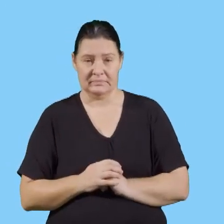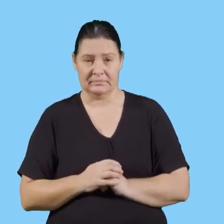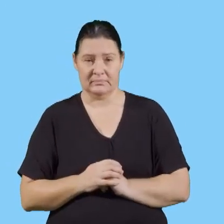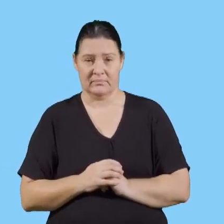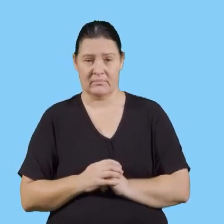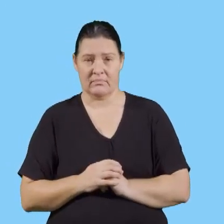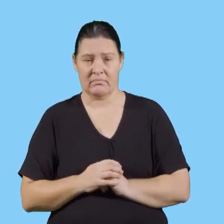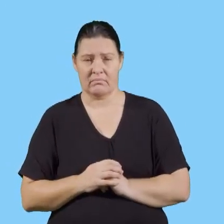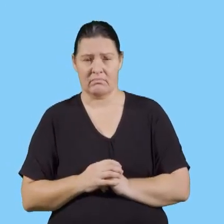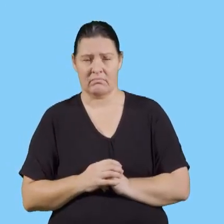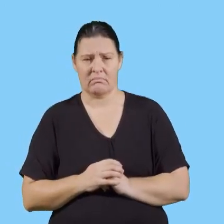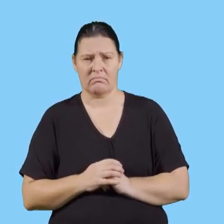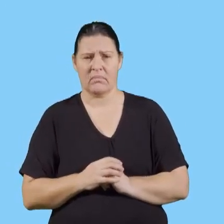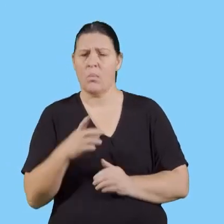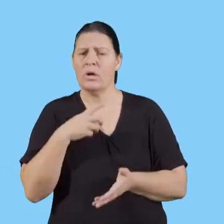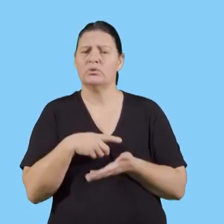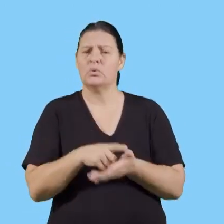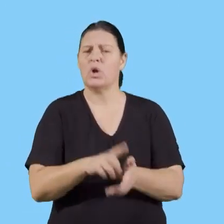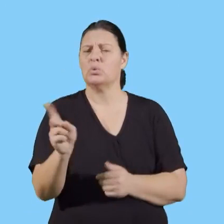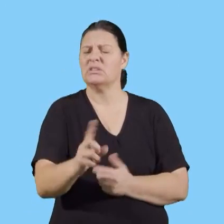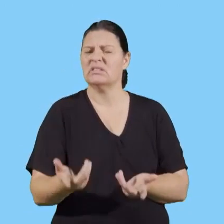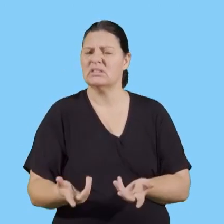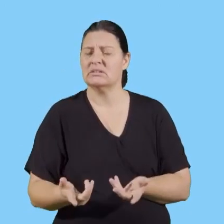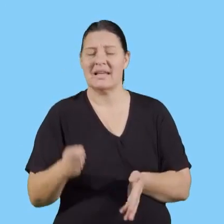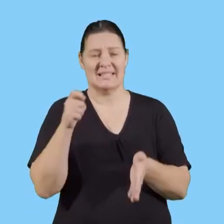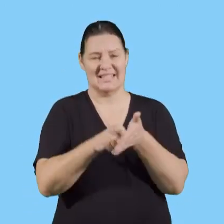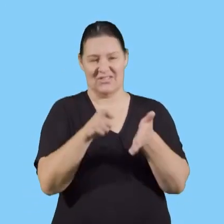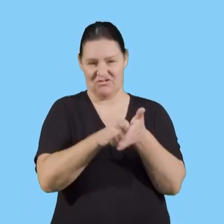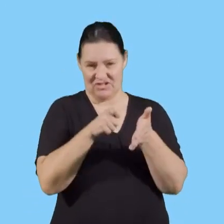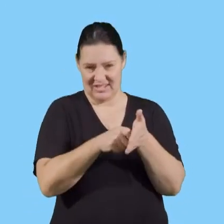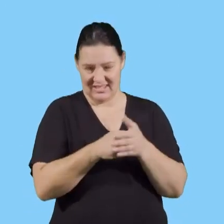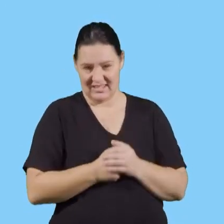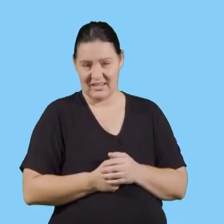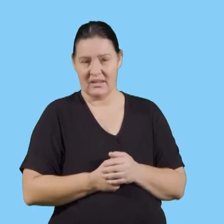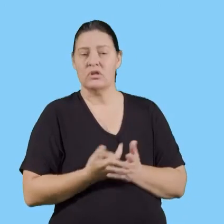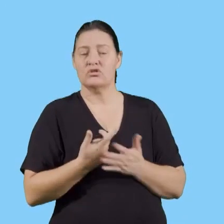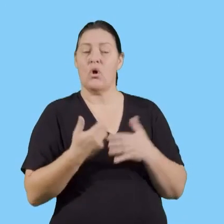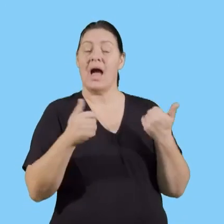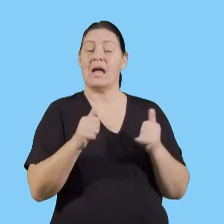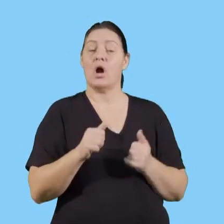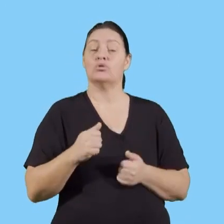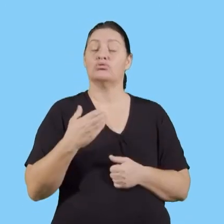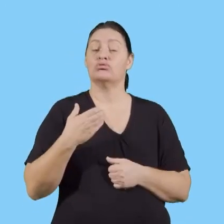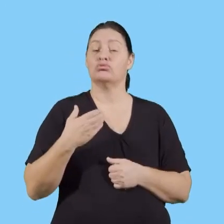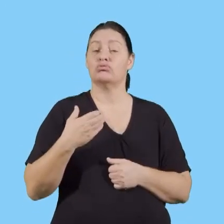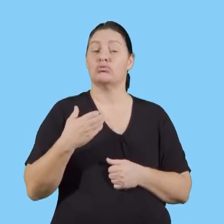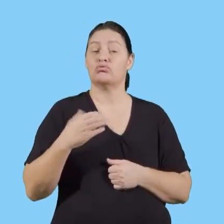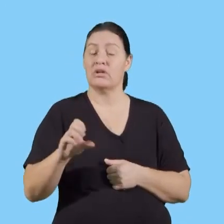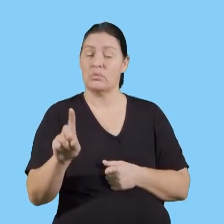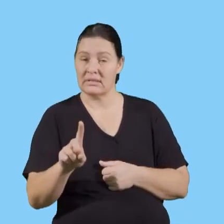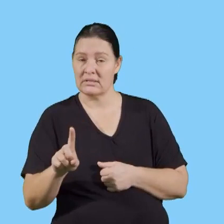450. What is it that we donated? We donated stationery. That means the account to be credited in this